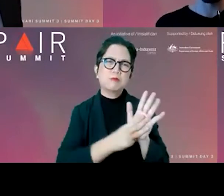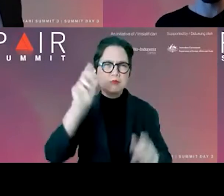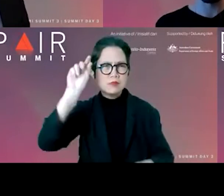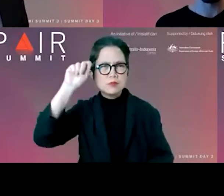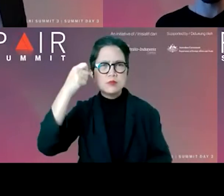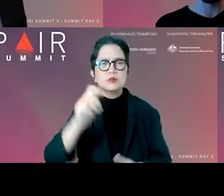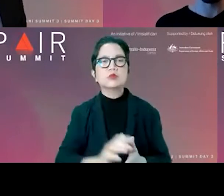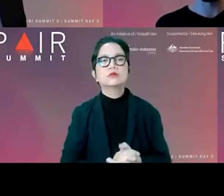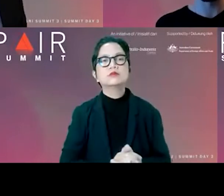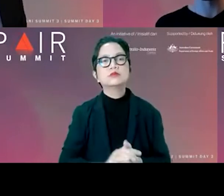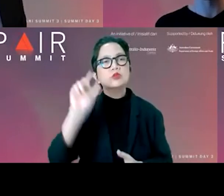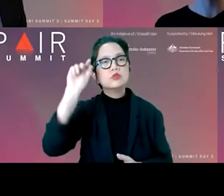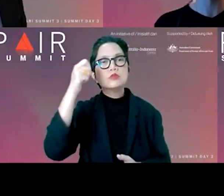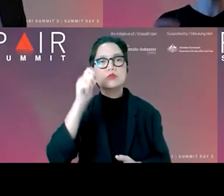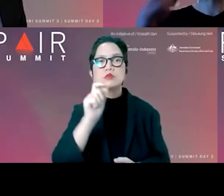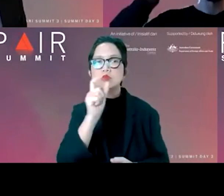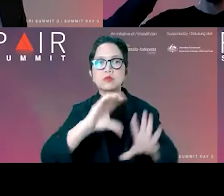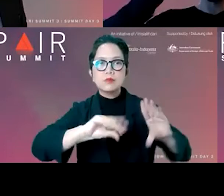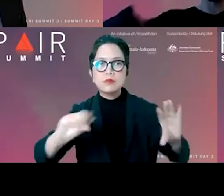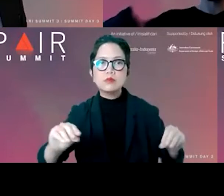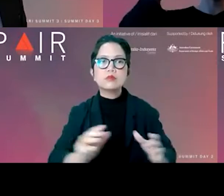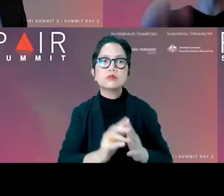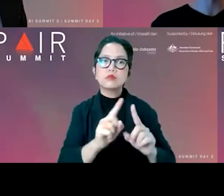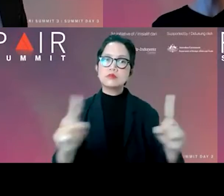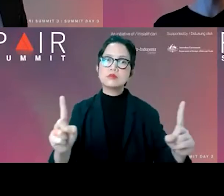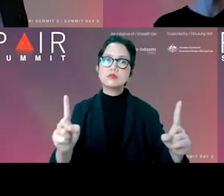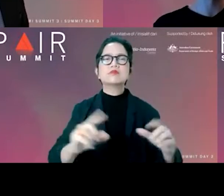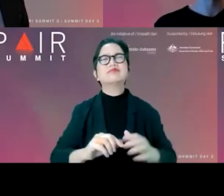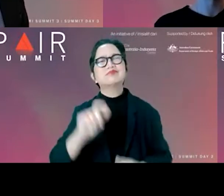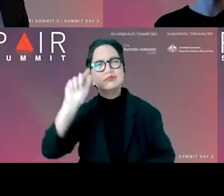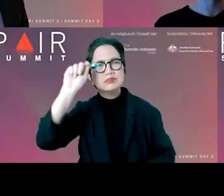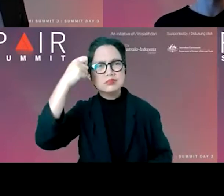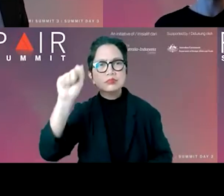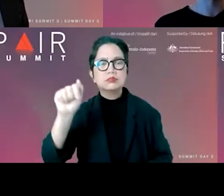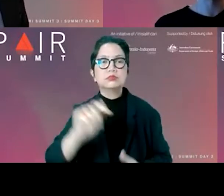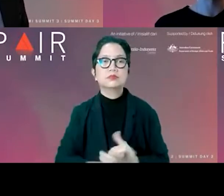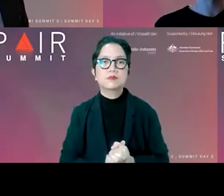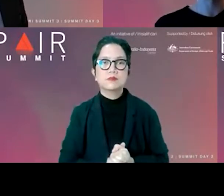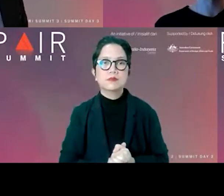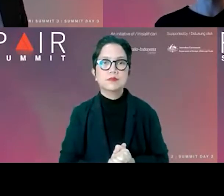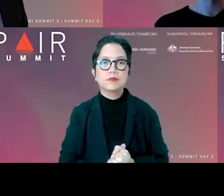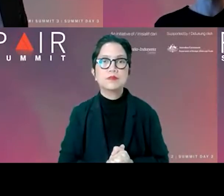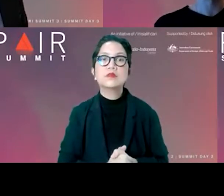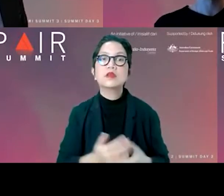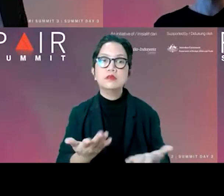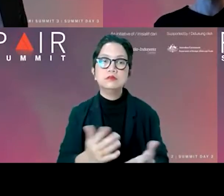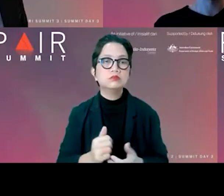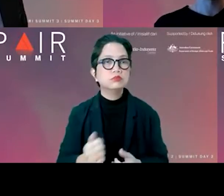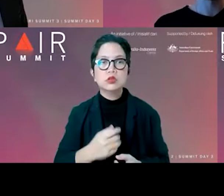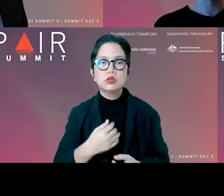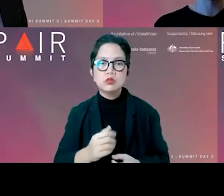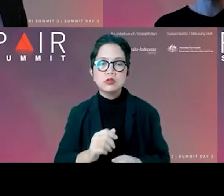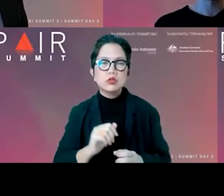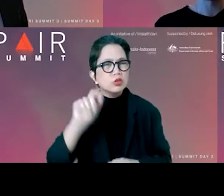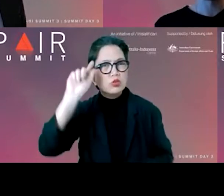could not go onto the streets and work and earn an income. So imagine trying to decide which way to go, and